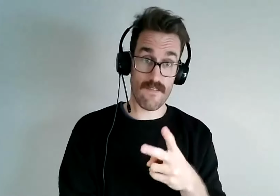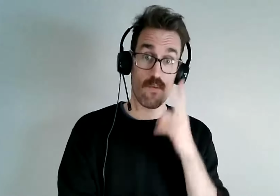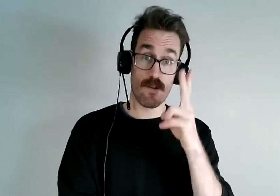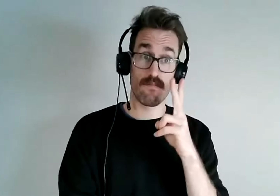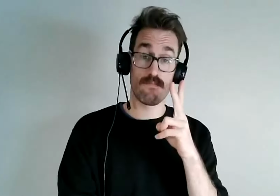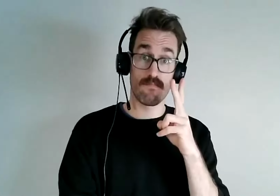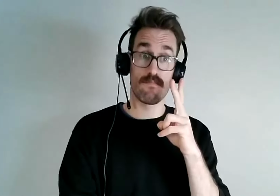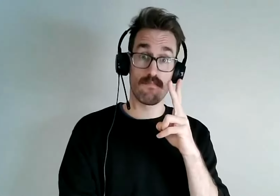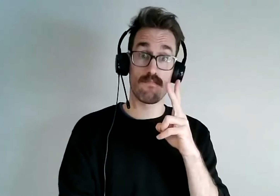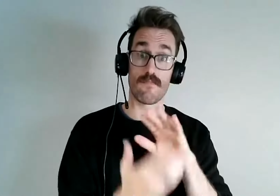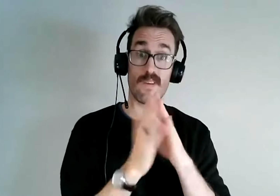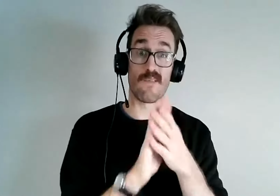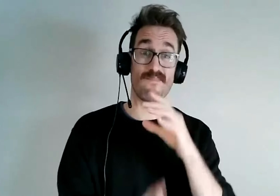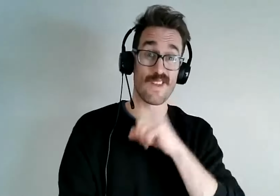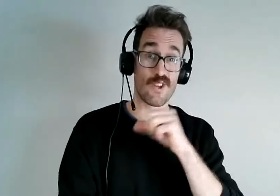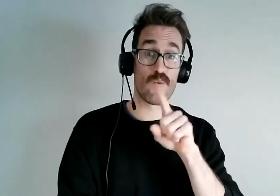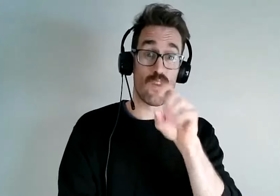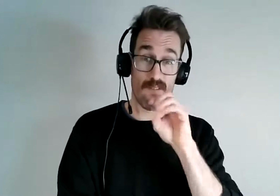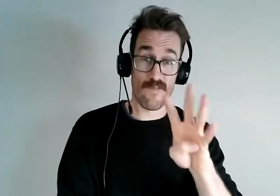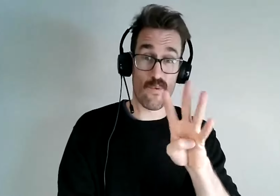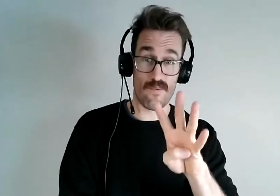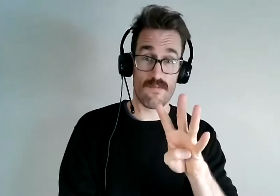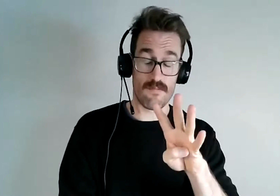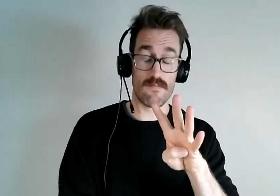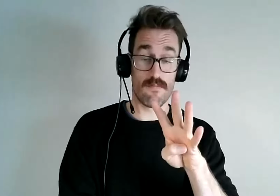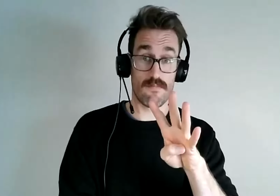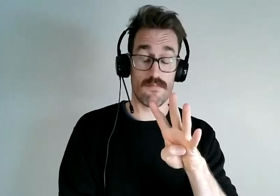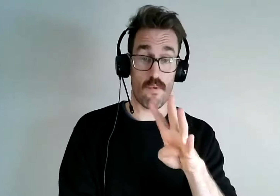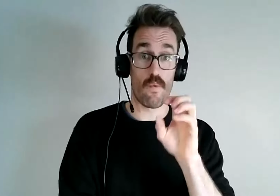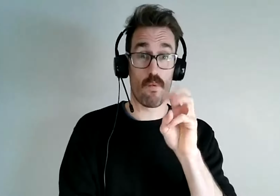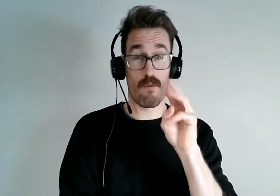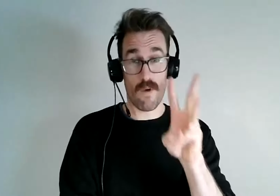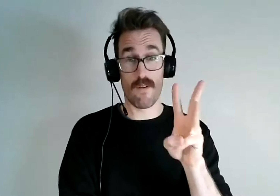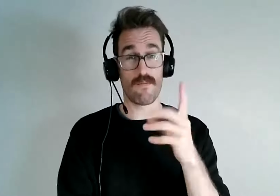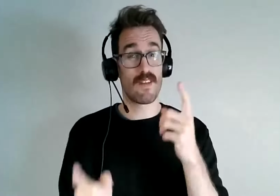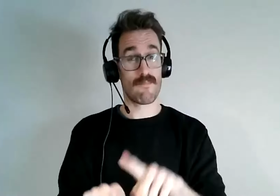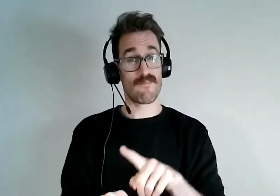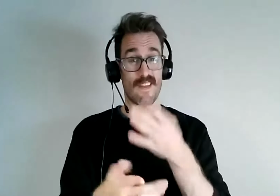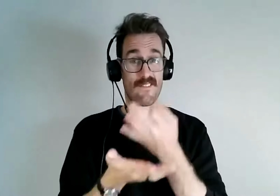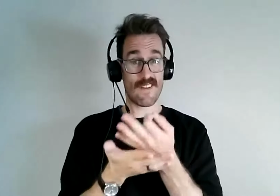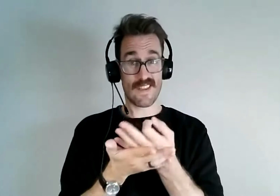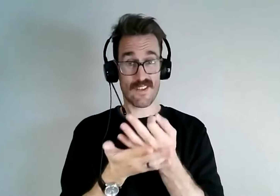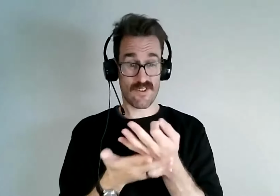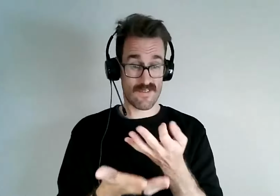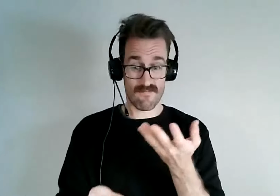old. So imagine, much longer lifespan. What happens to financial security and work?